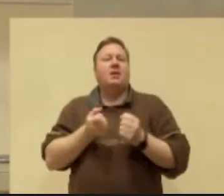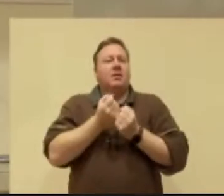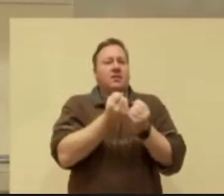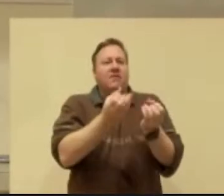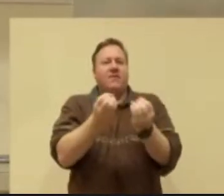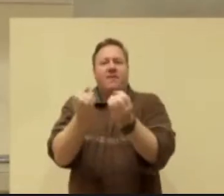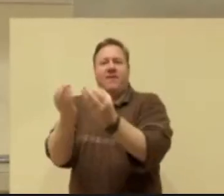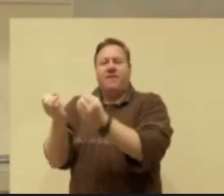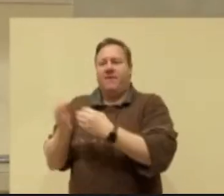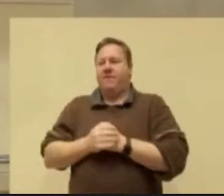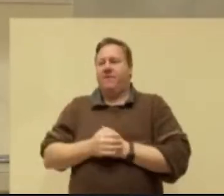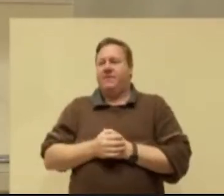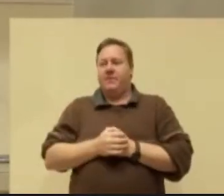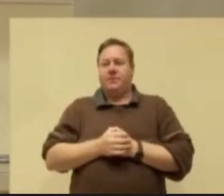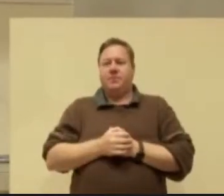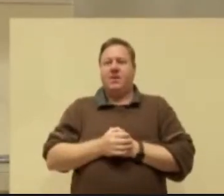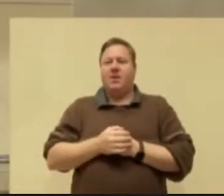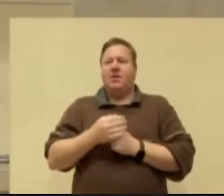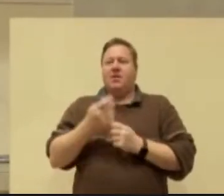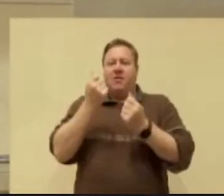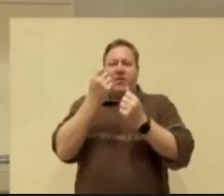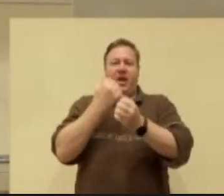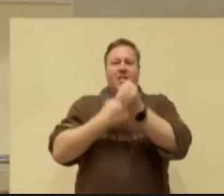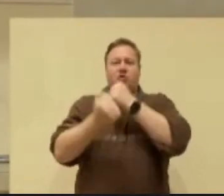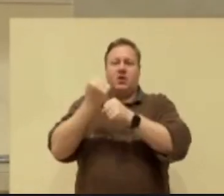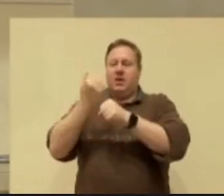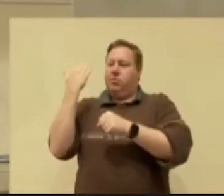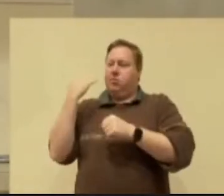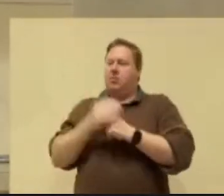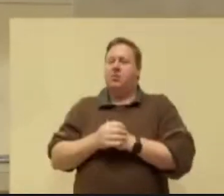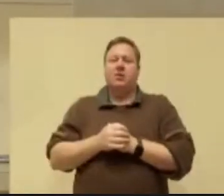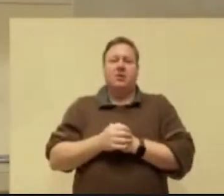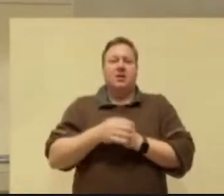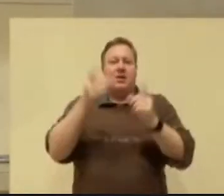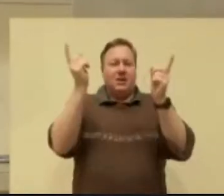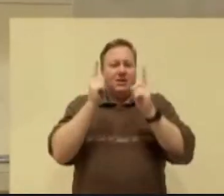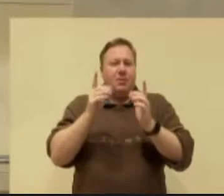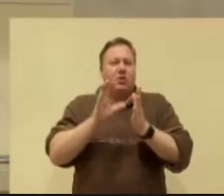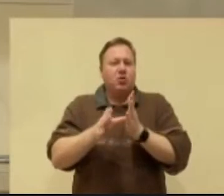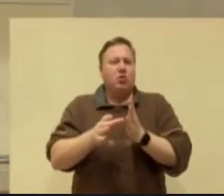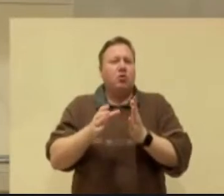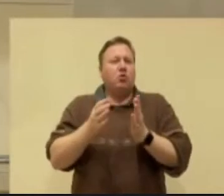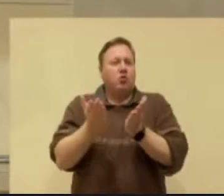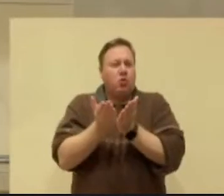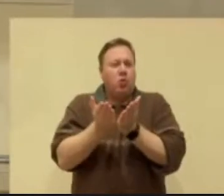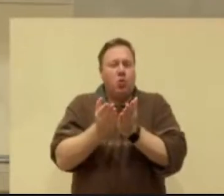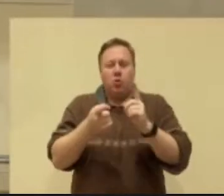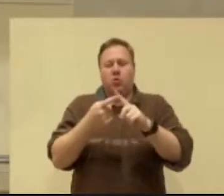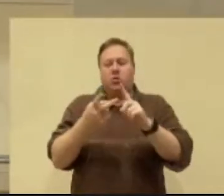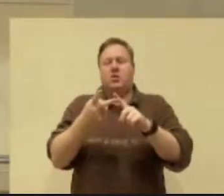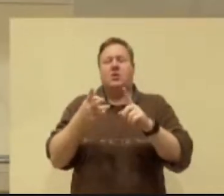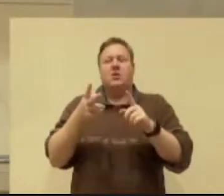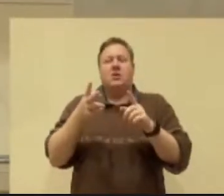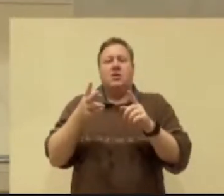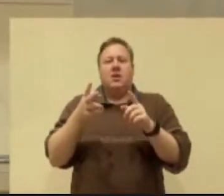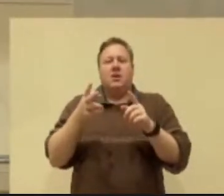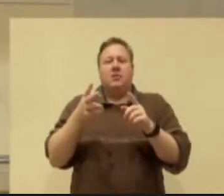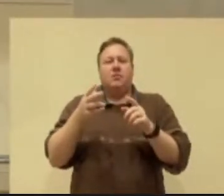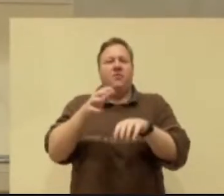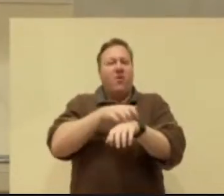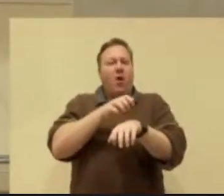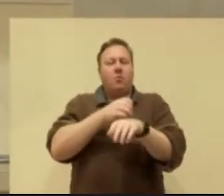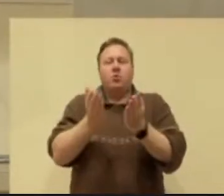year we have given all learners in special schools in mega farm schools from quarter one until quarter